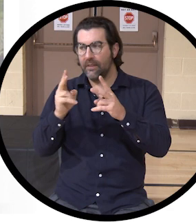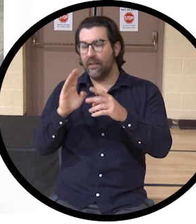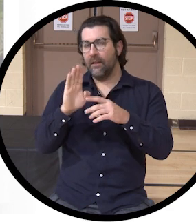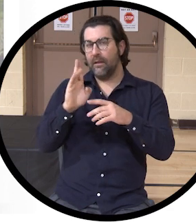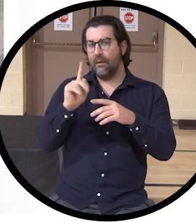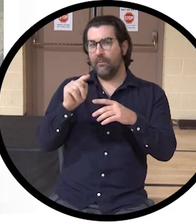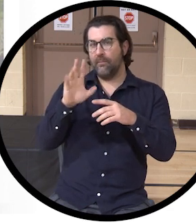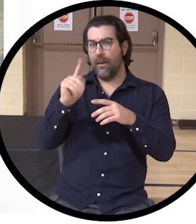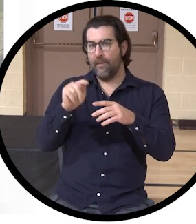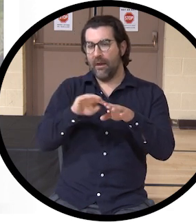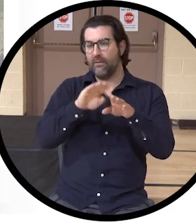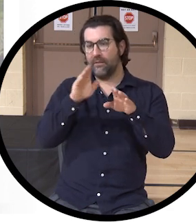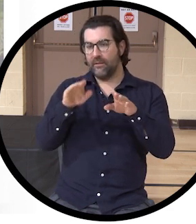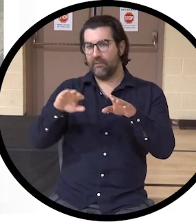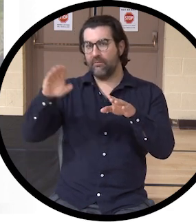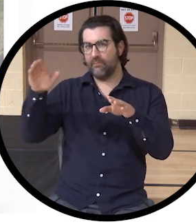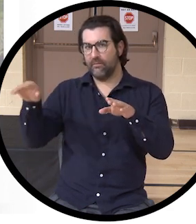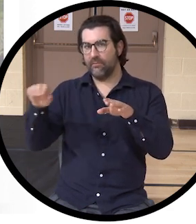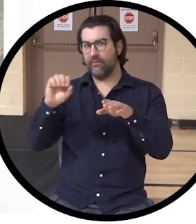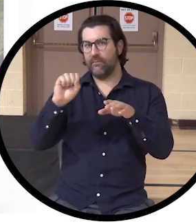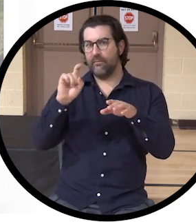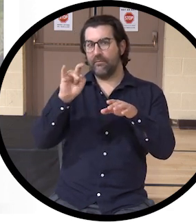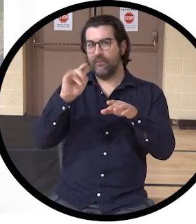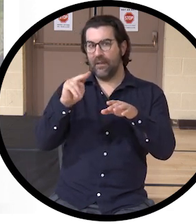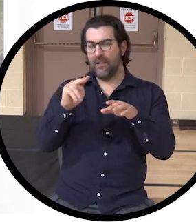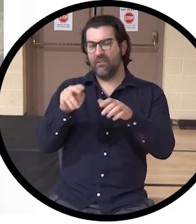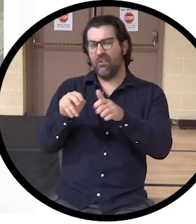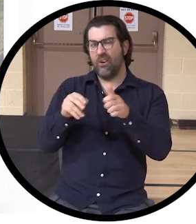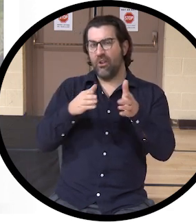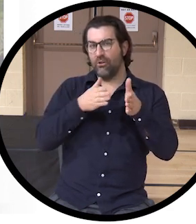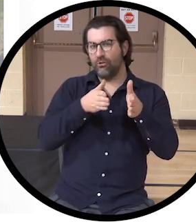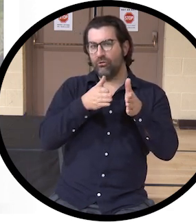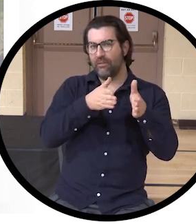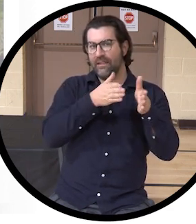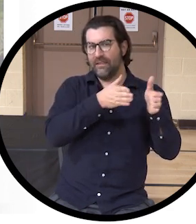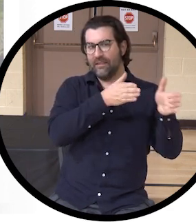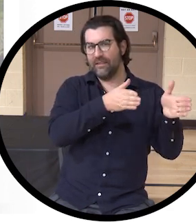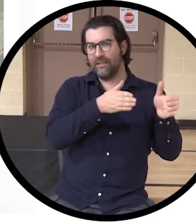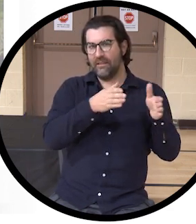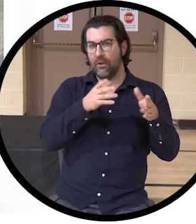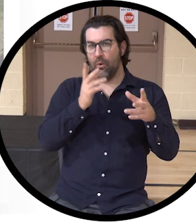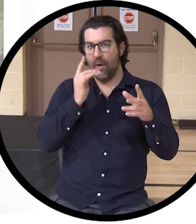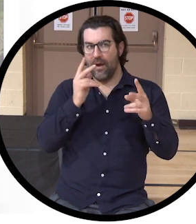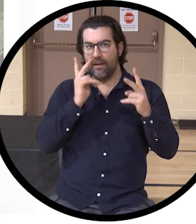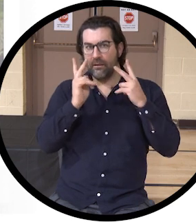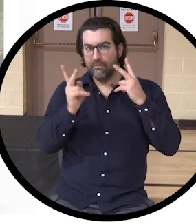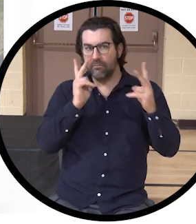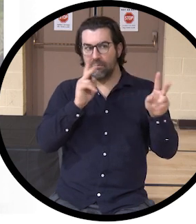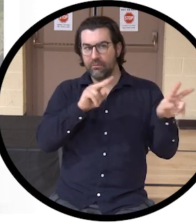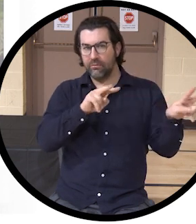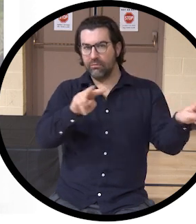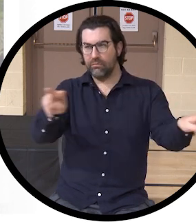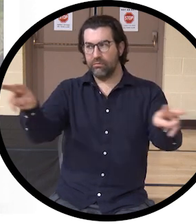outs that we're proposing on Stanton, but also on the side streets so that the full sight line through the corner is